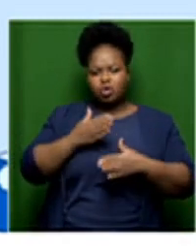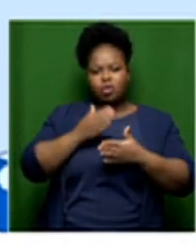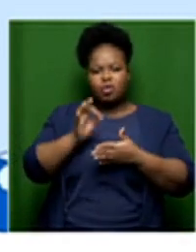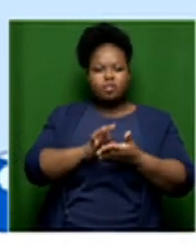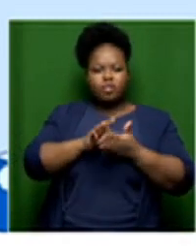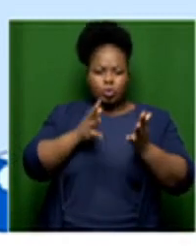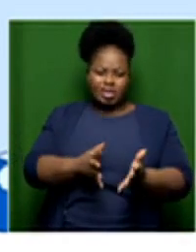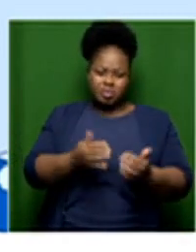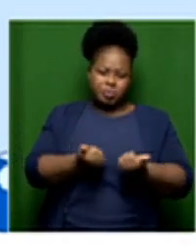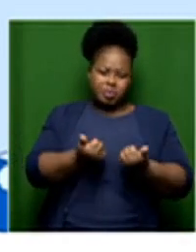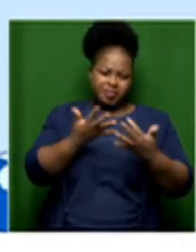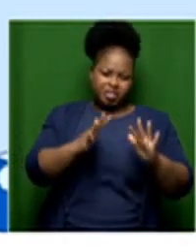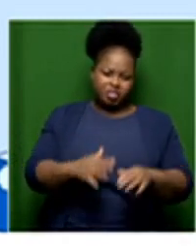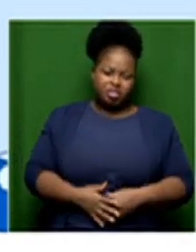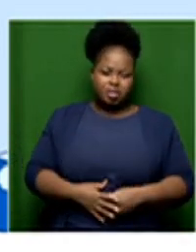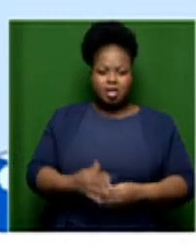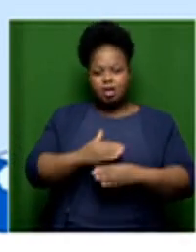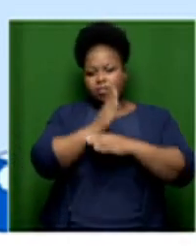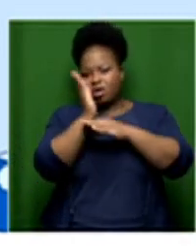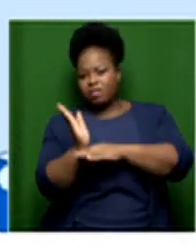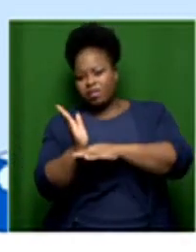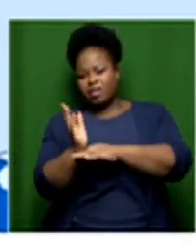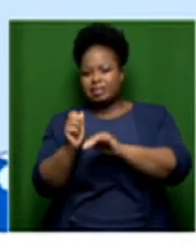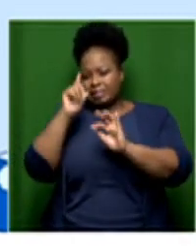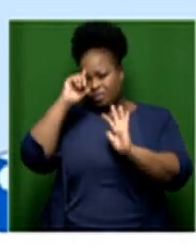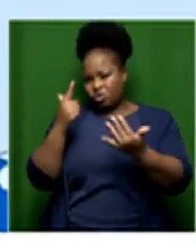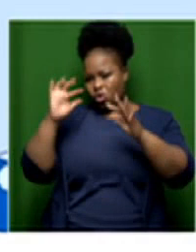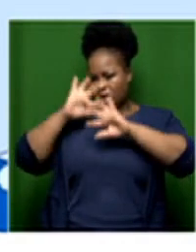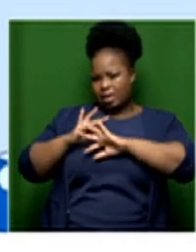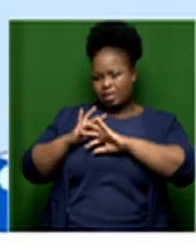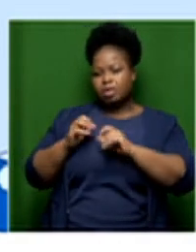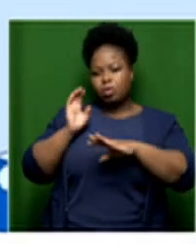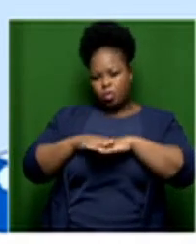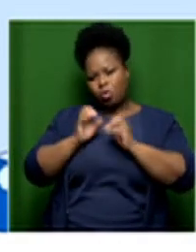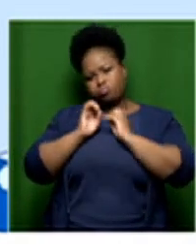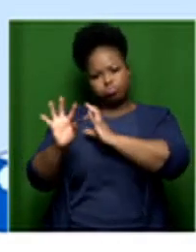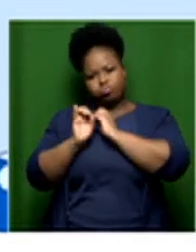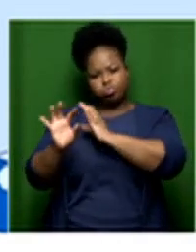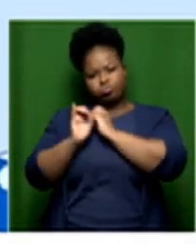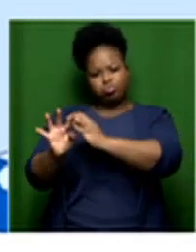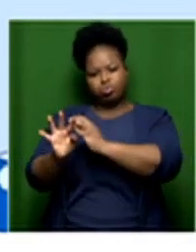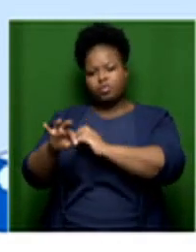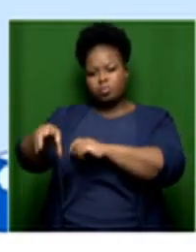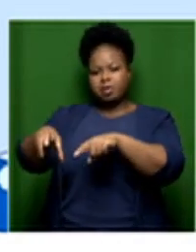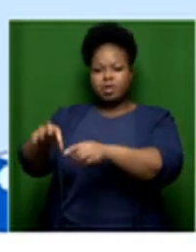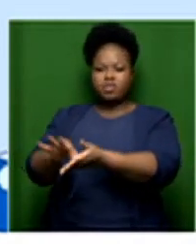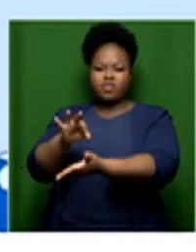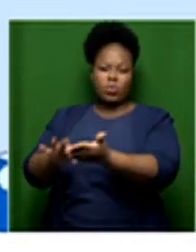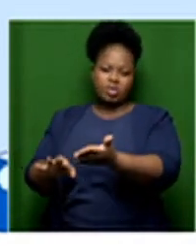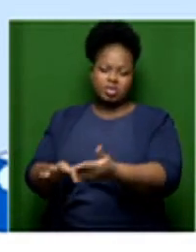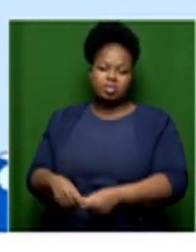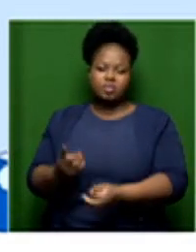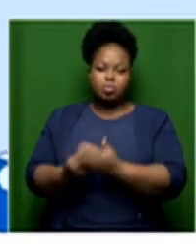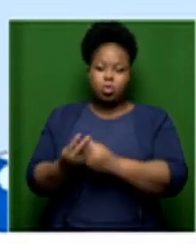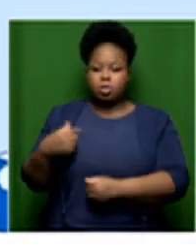then. Beyond 1900 hours, there is insignificant numbers of persons that come to voting station in